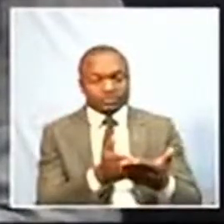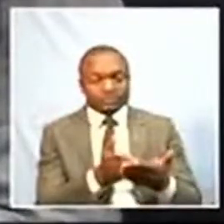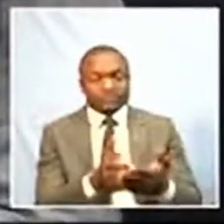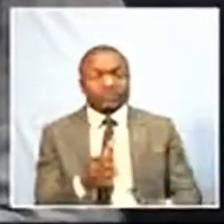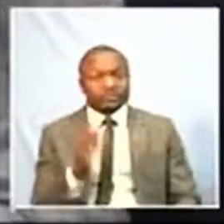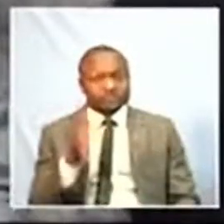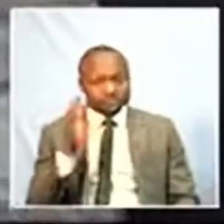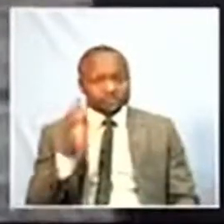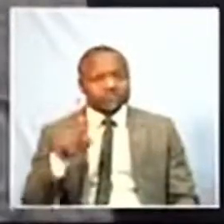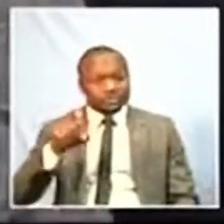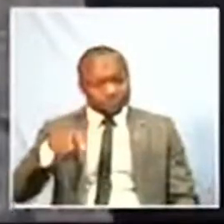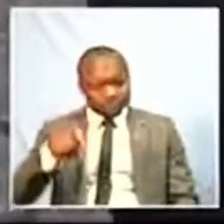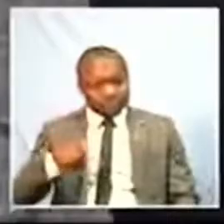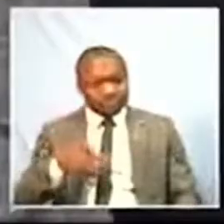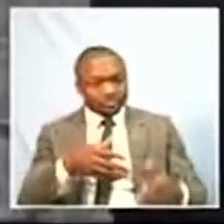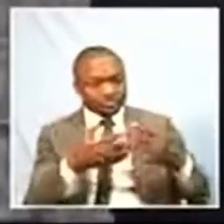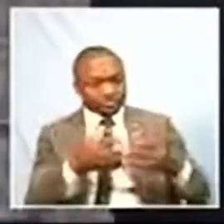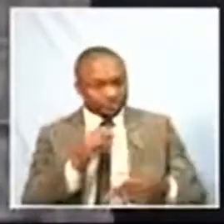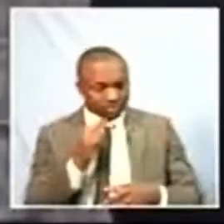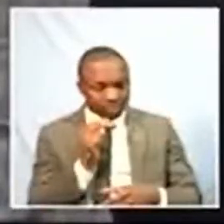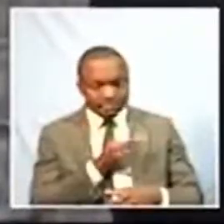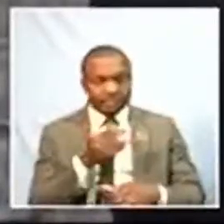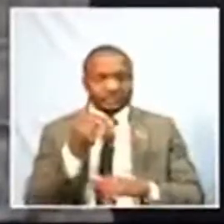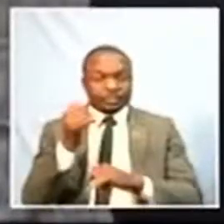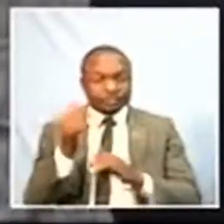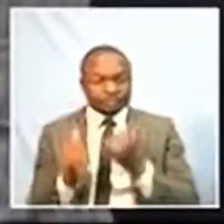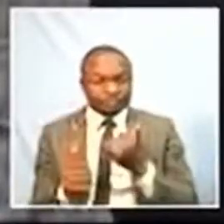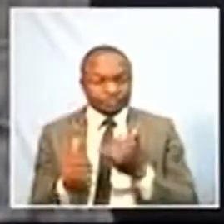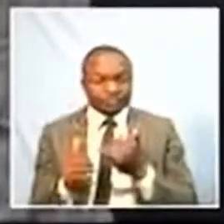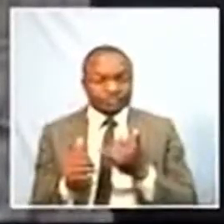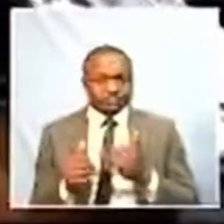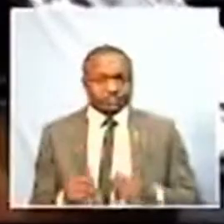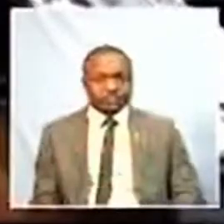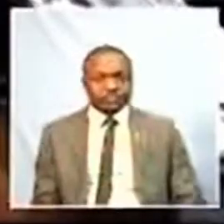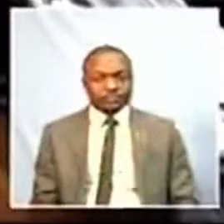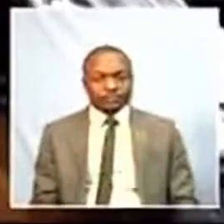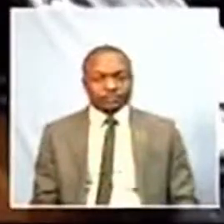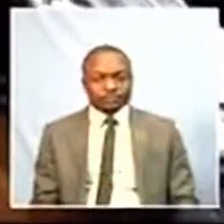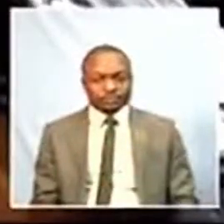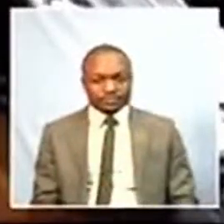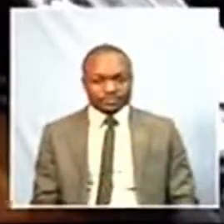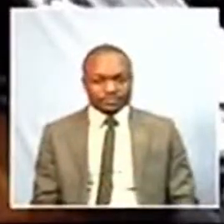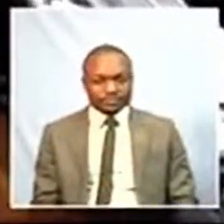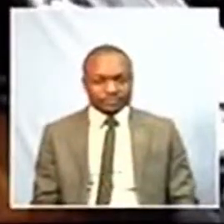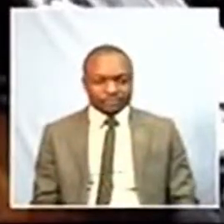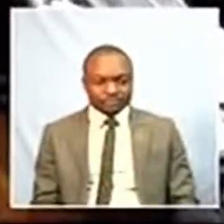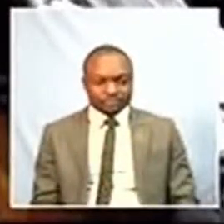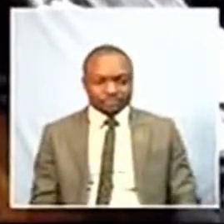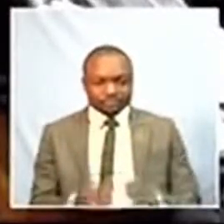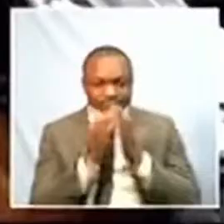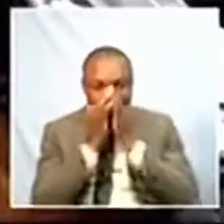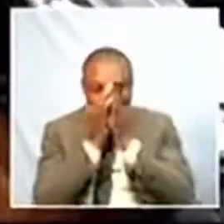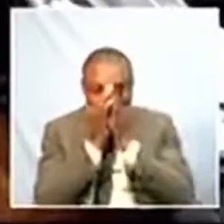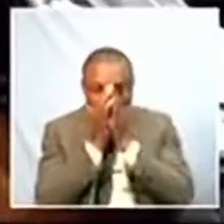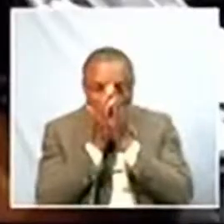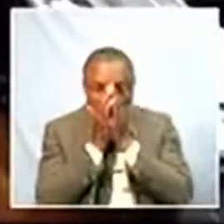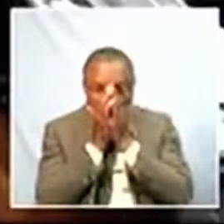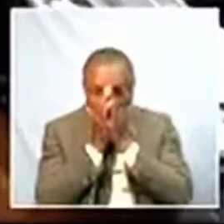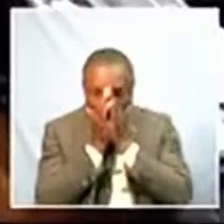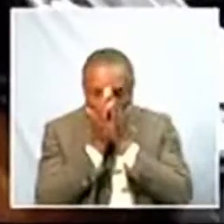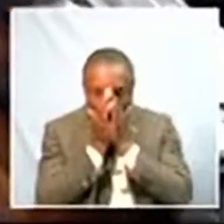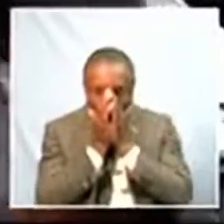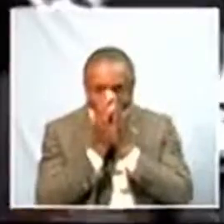We need that document for us to complete this question. We need that document. Okay. One more question.